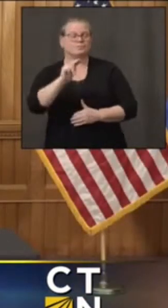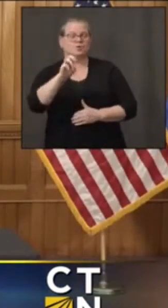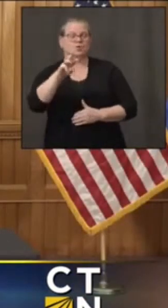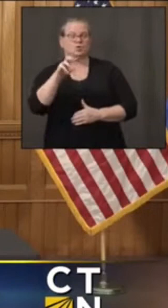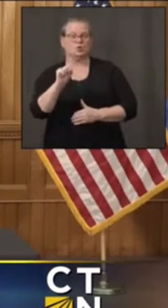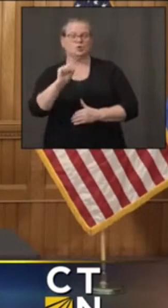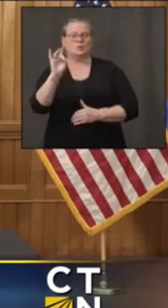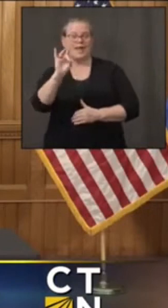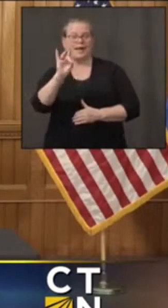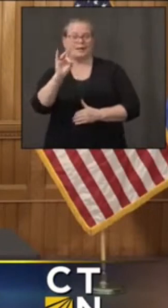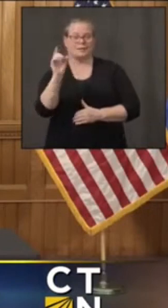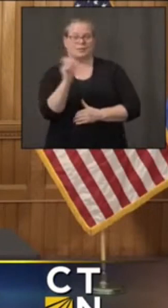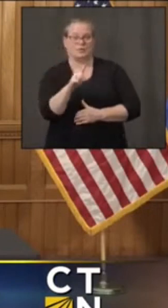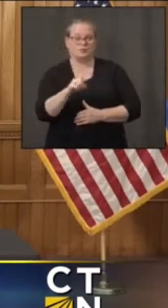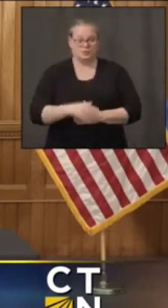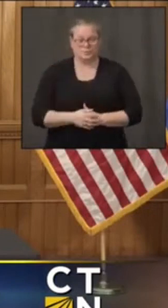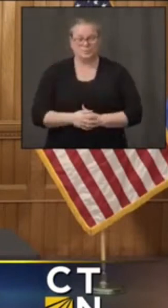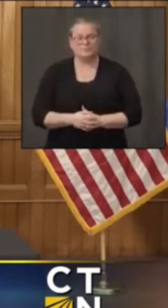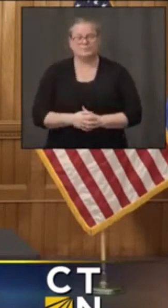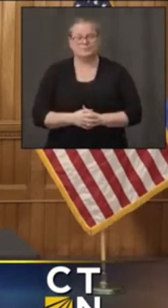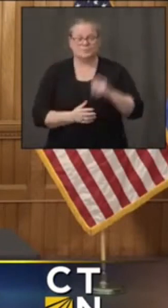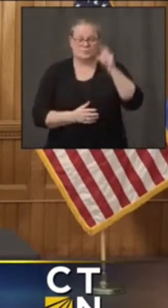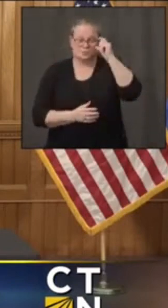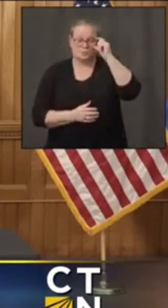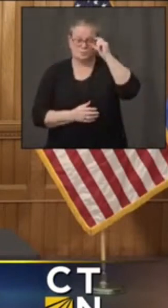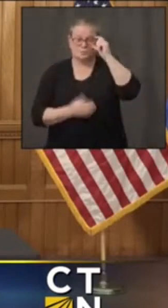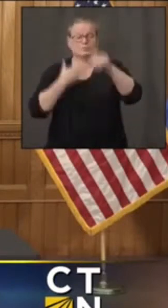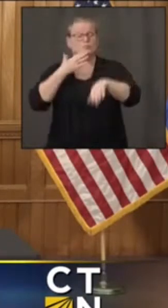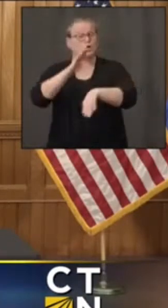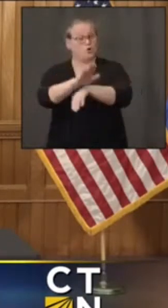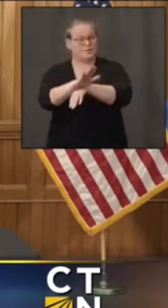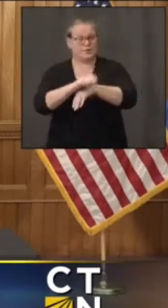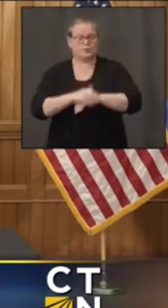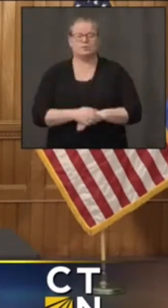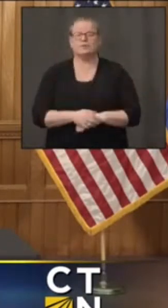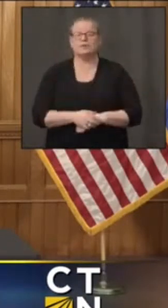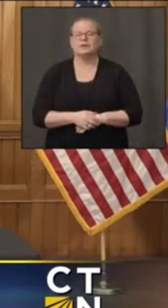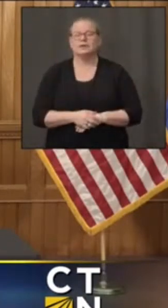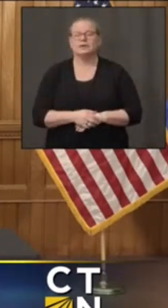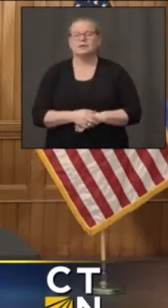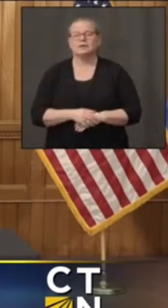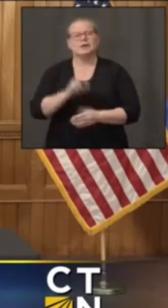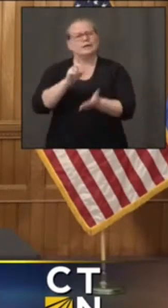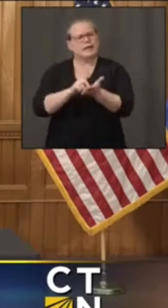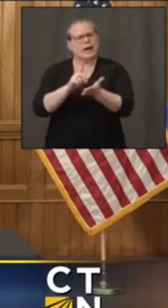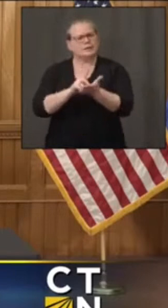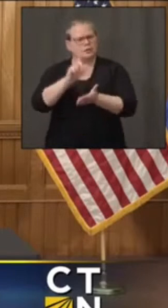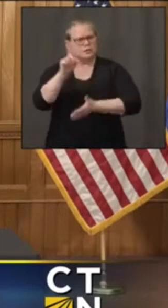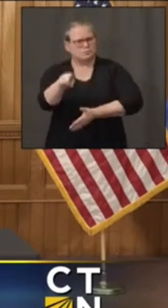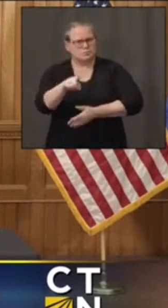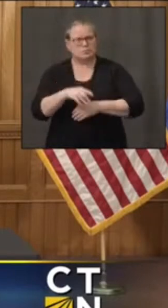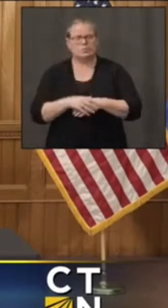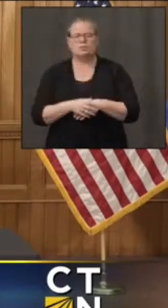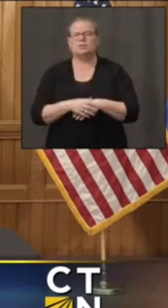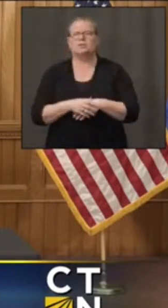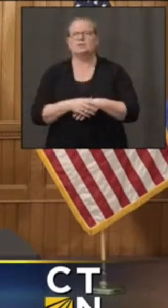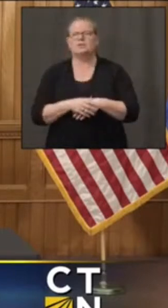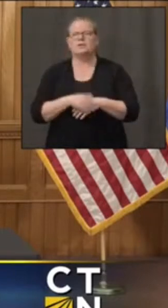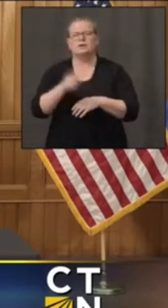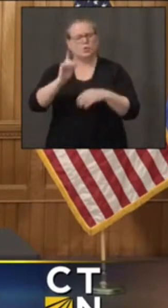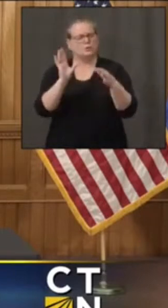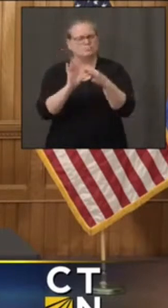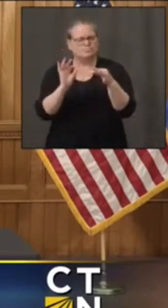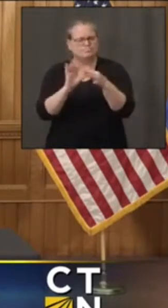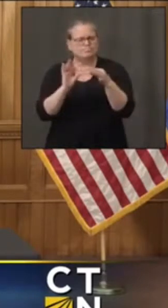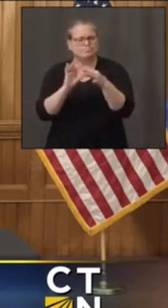Good afternoon, everyone. First, for Doctor, there many things that you listed there were